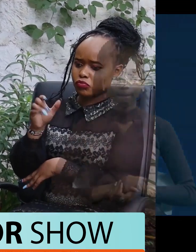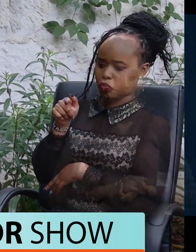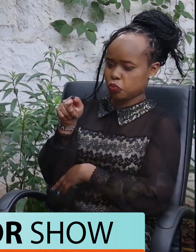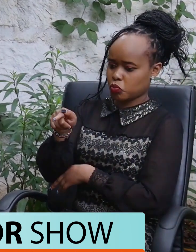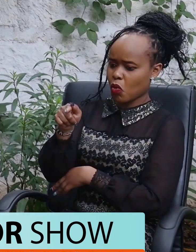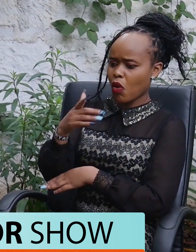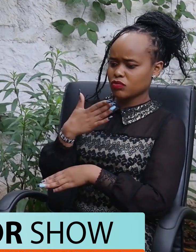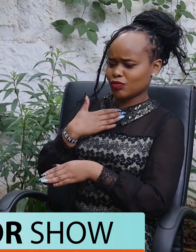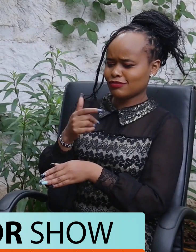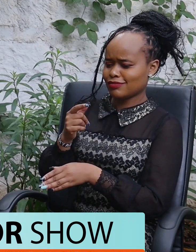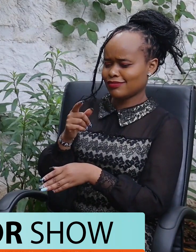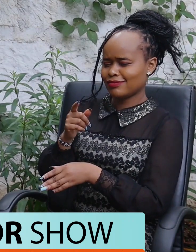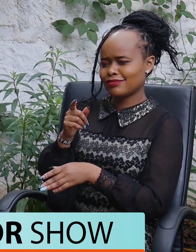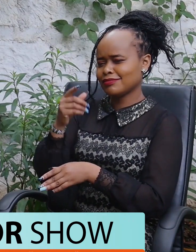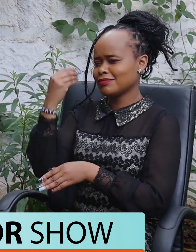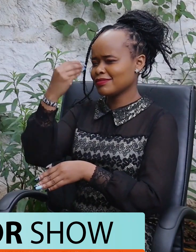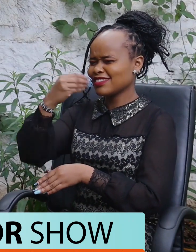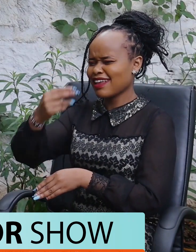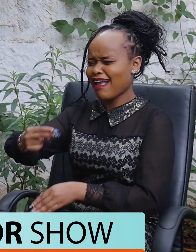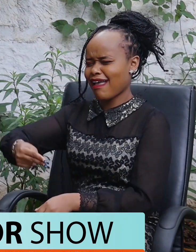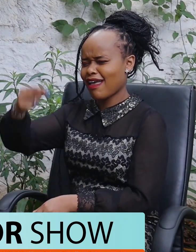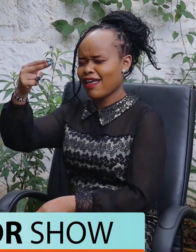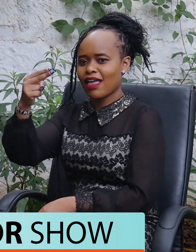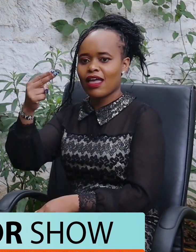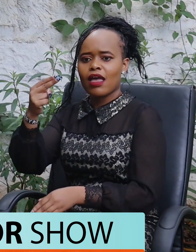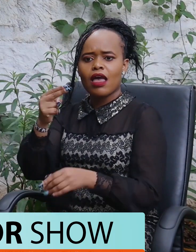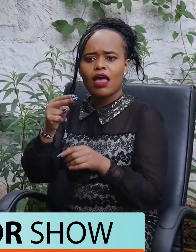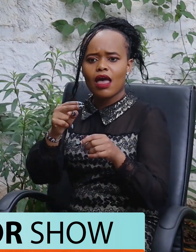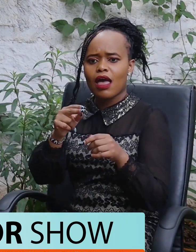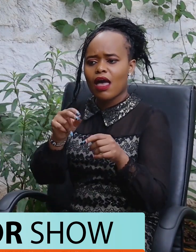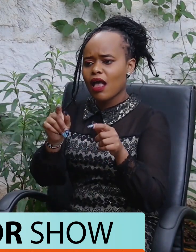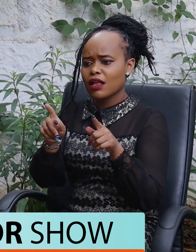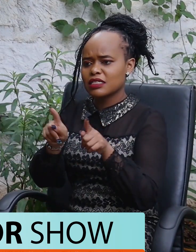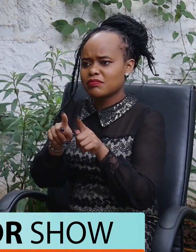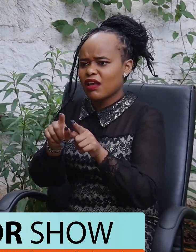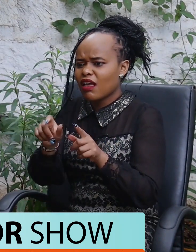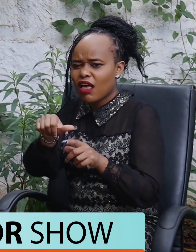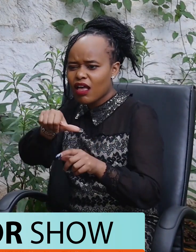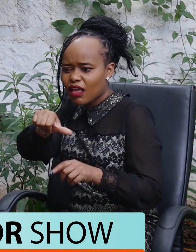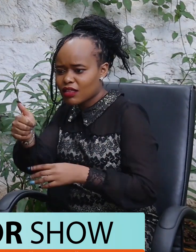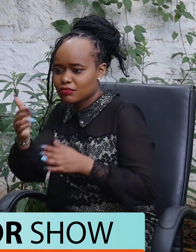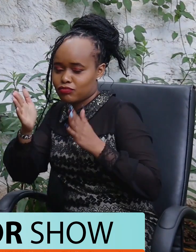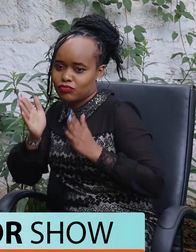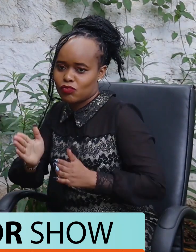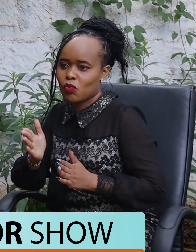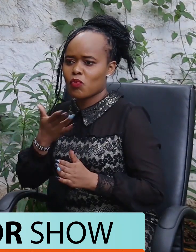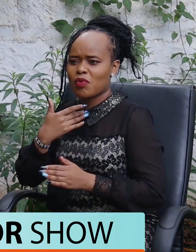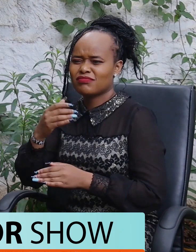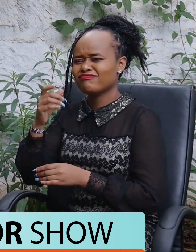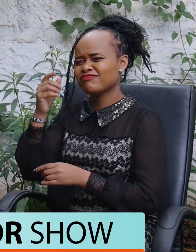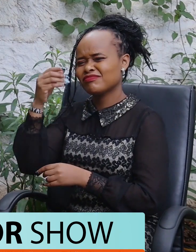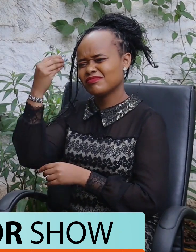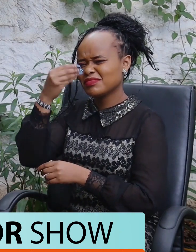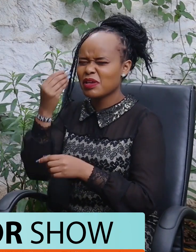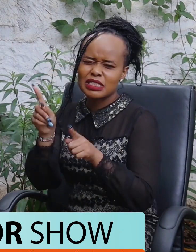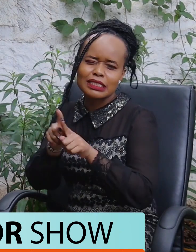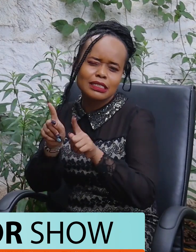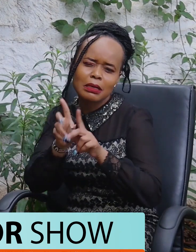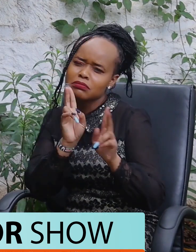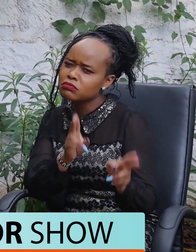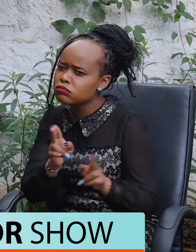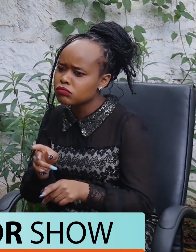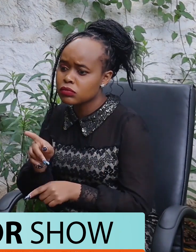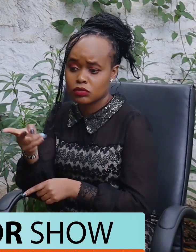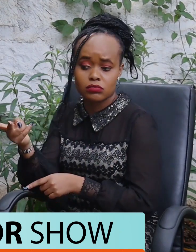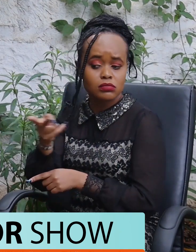That is so true. What if you meet a customer or a client who wants something that is so high